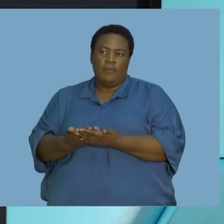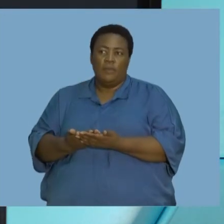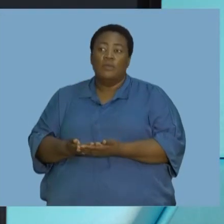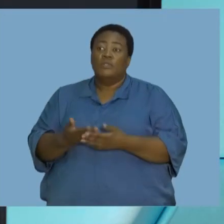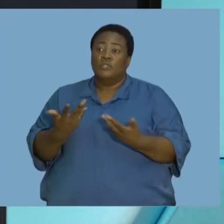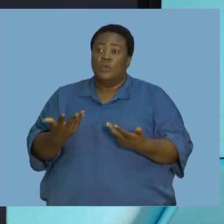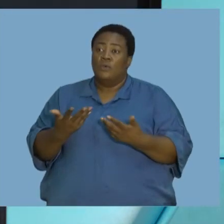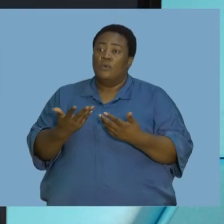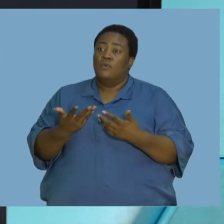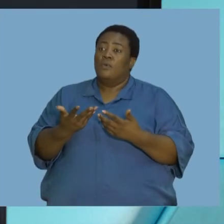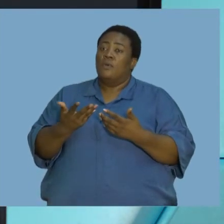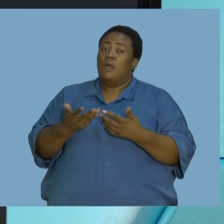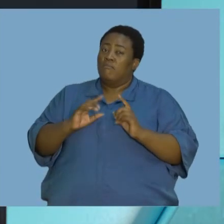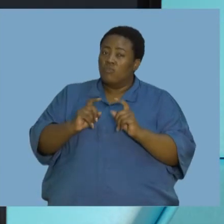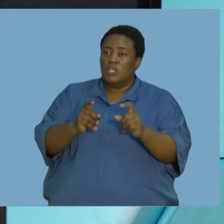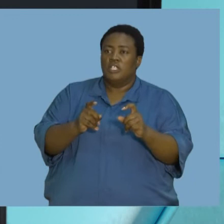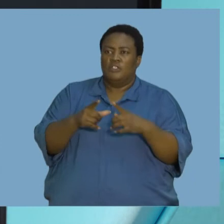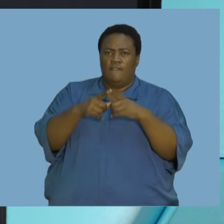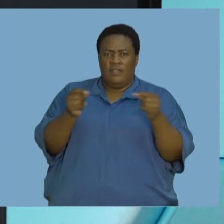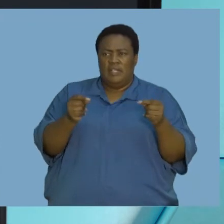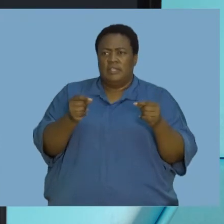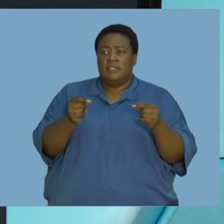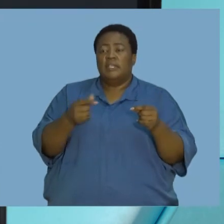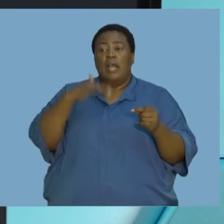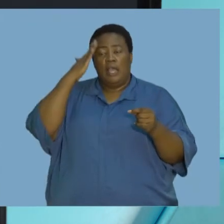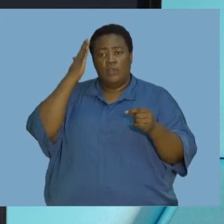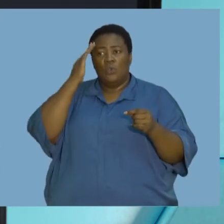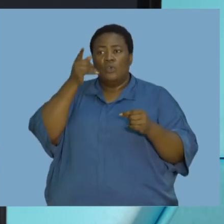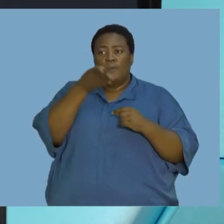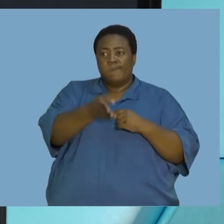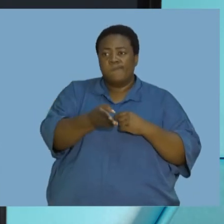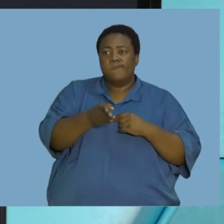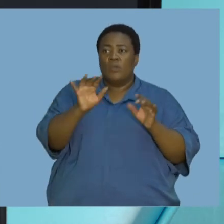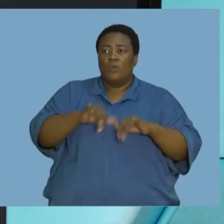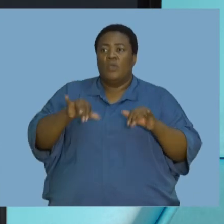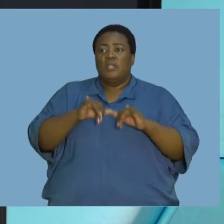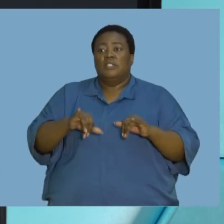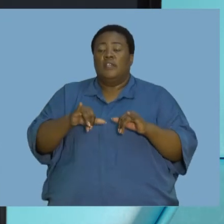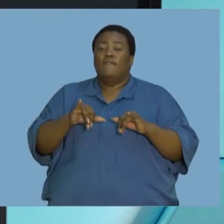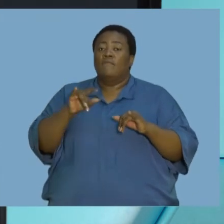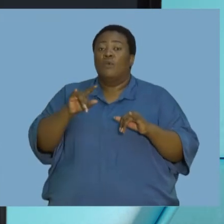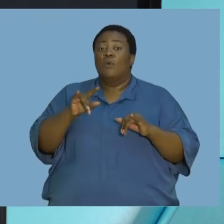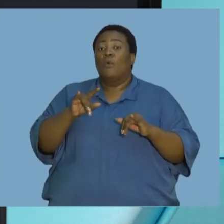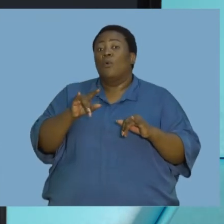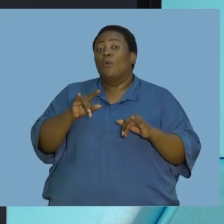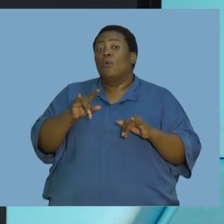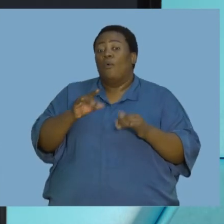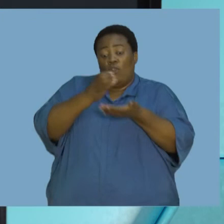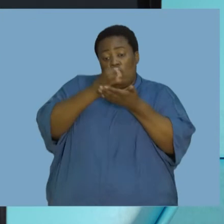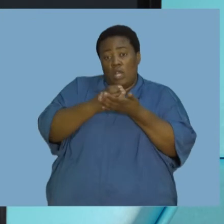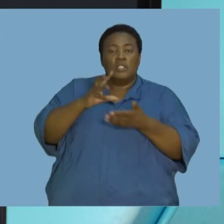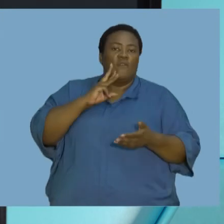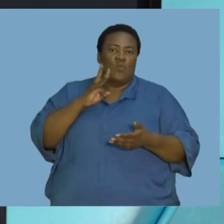the amount of water available. So guys, I'm rushing to finish this section. I know that you guys are there waiting for your next glass